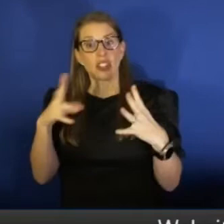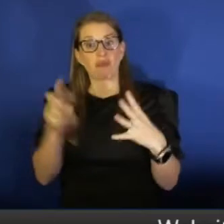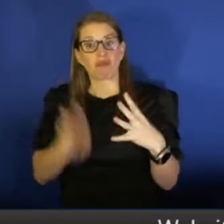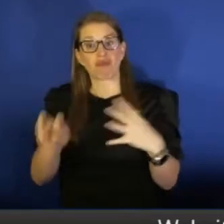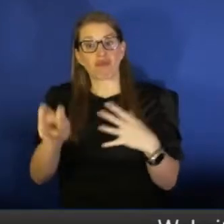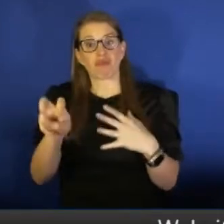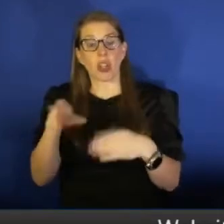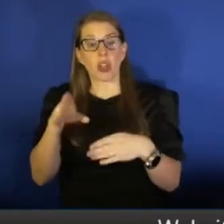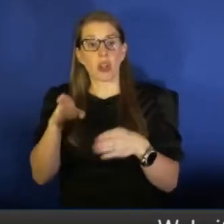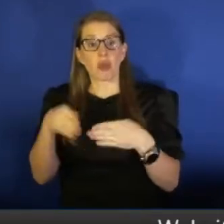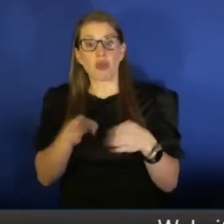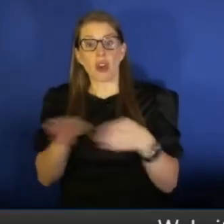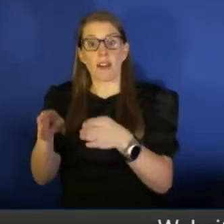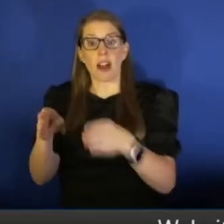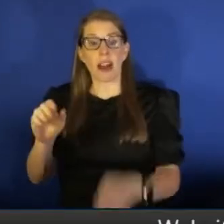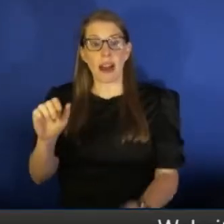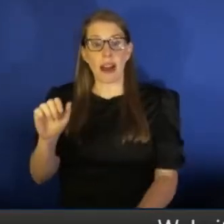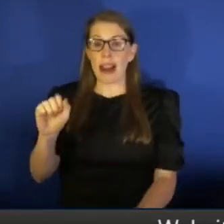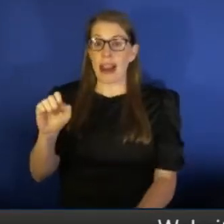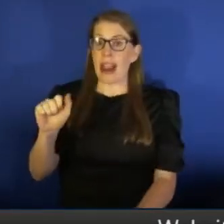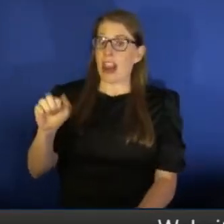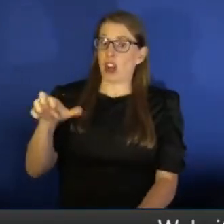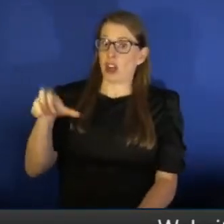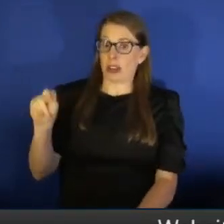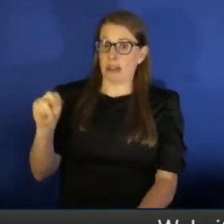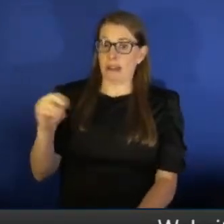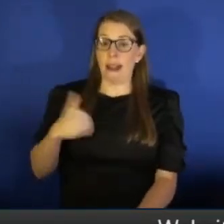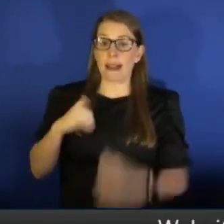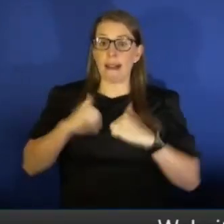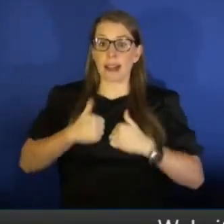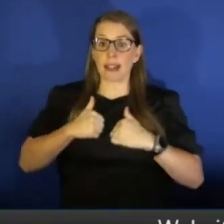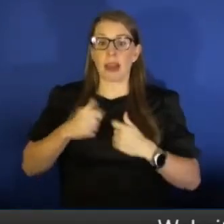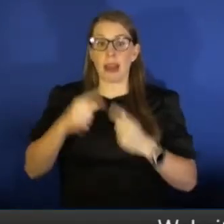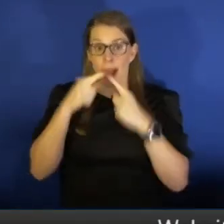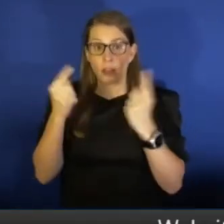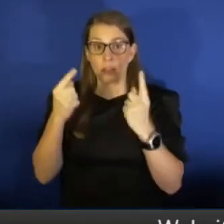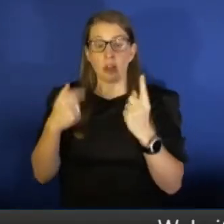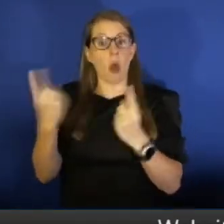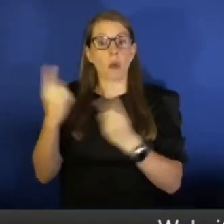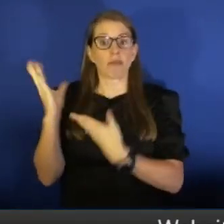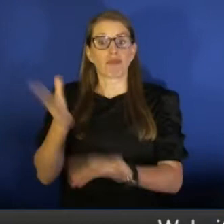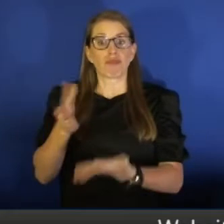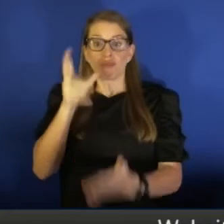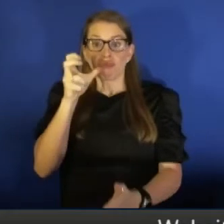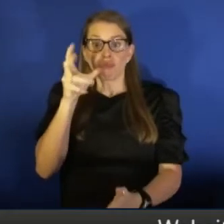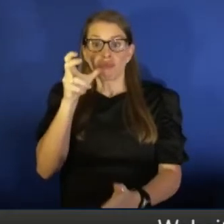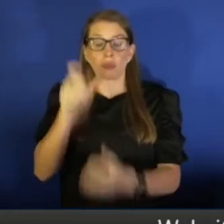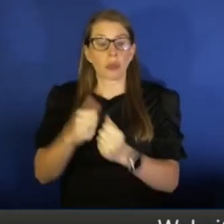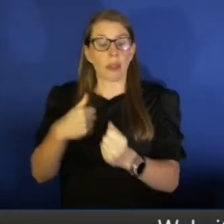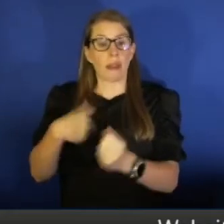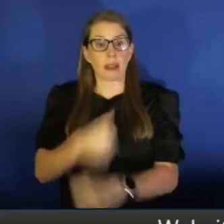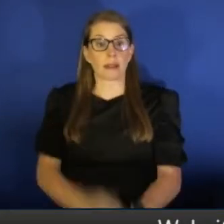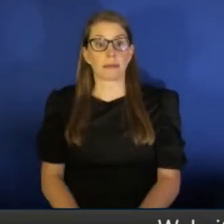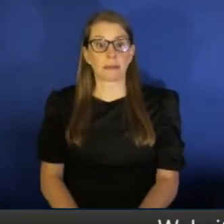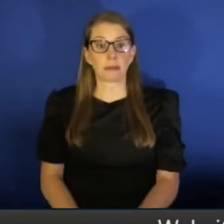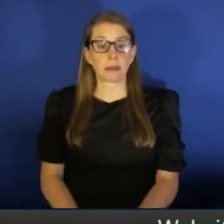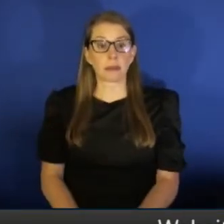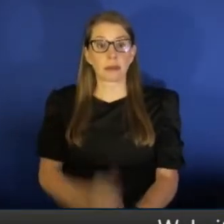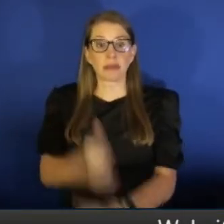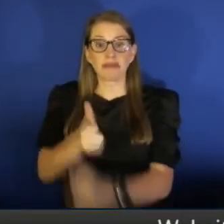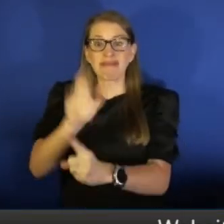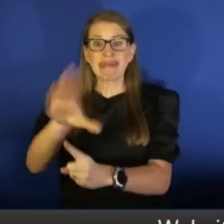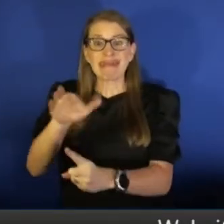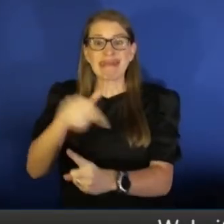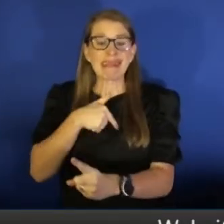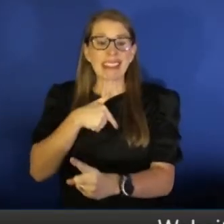Aaron had asthma, and he also had allergies. So we carried an inhaler with us constantly. He said, hey, I'm having a problem